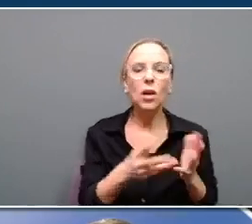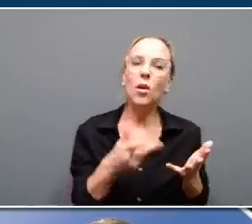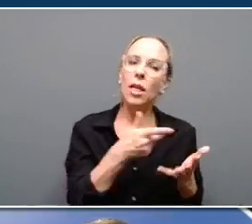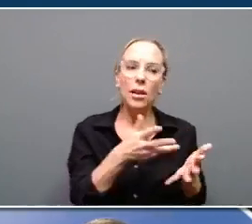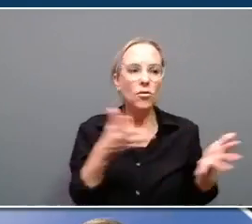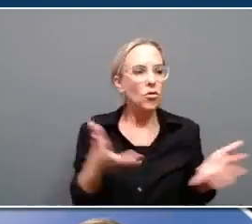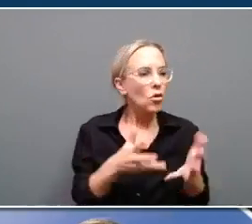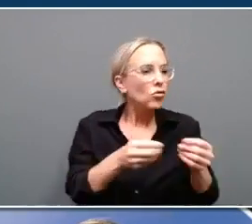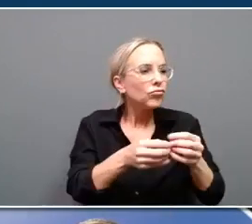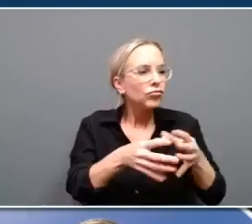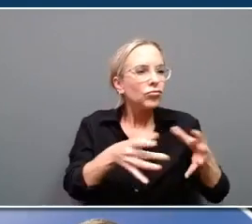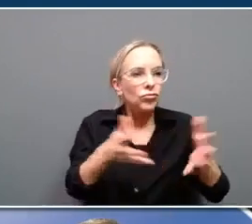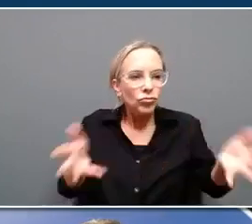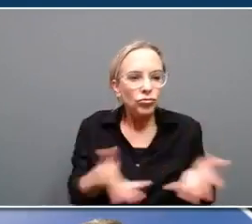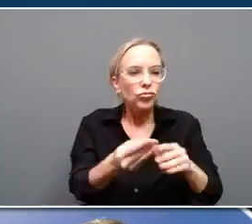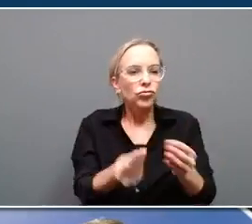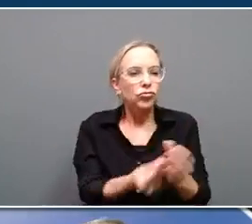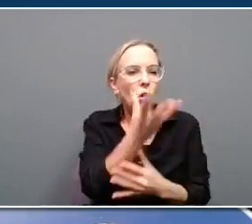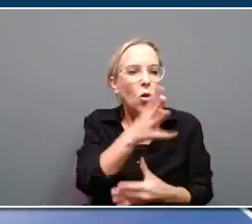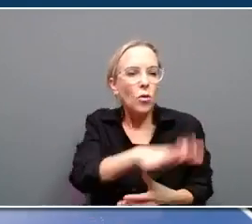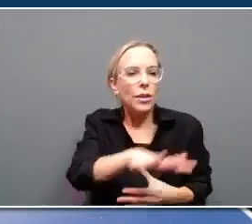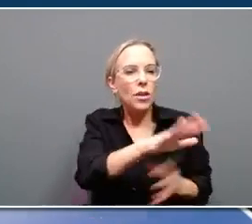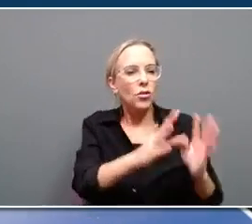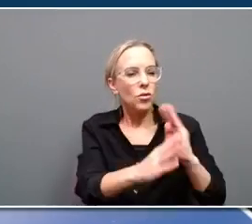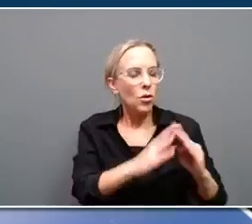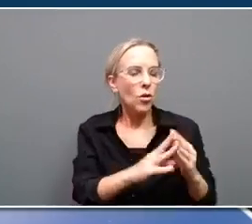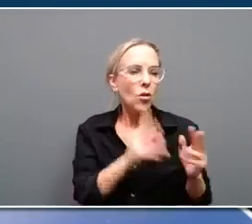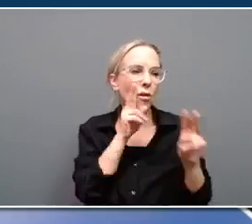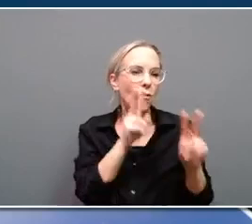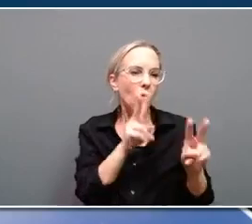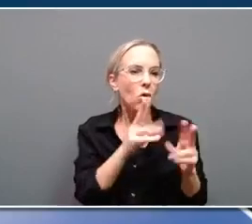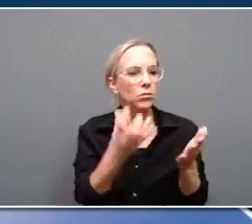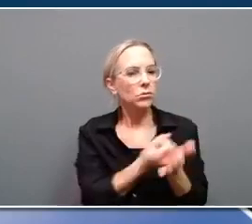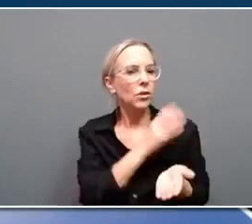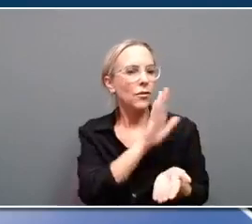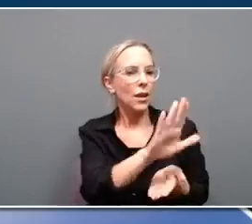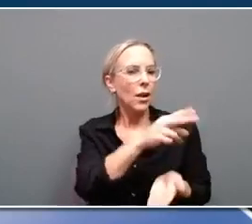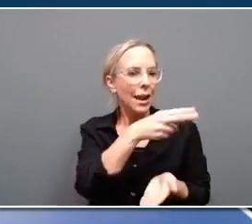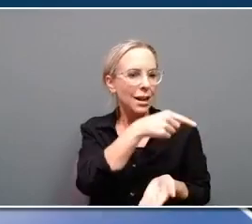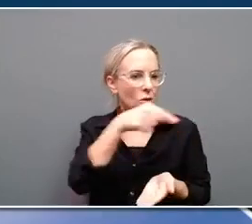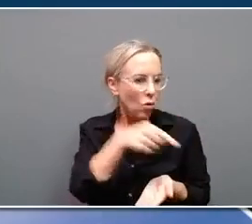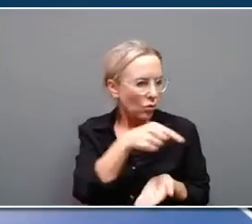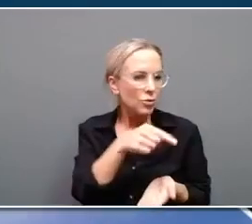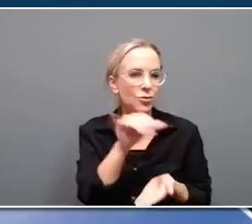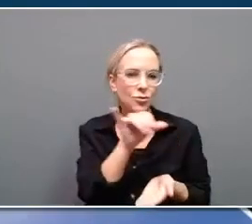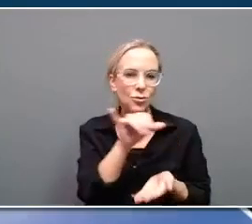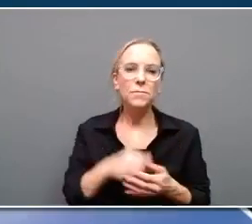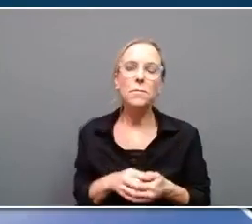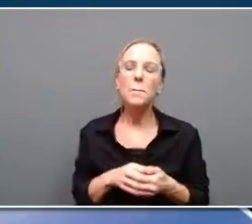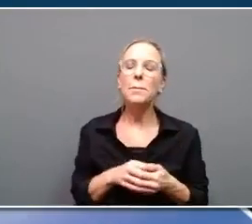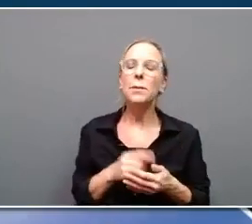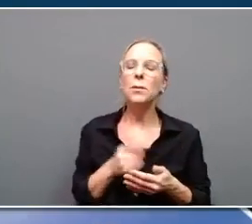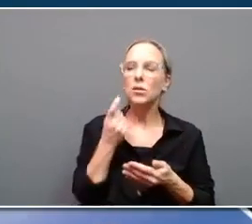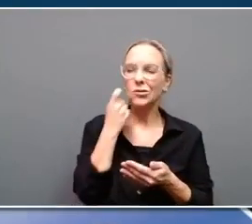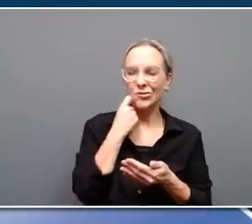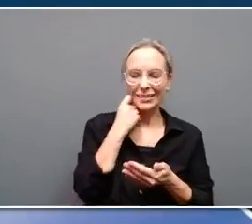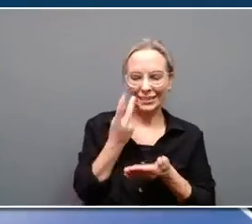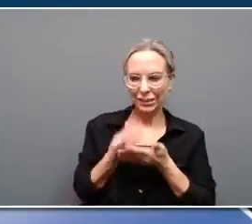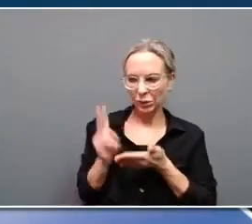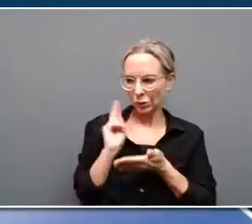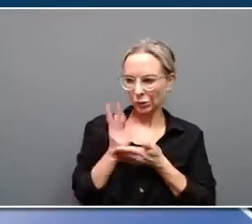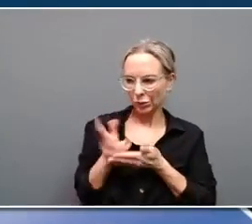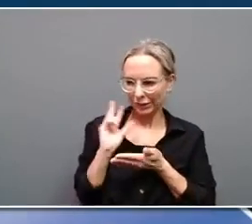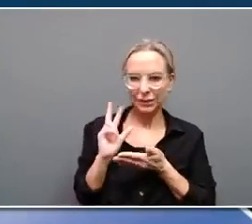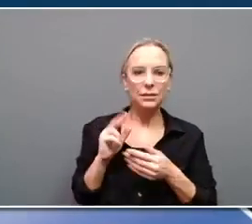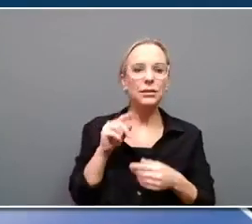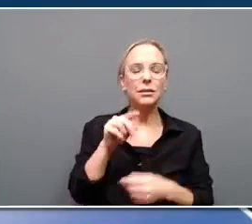and are looking forward to using this headquarters in philanthropic ways as well. A couple weeks ago, Neo Industries, a global